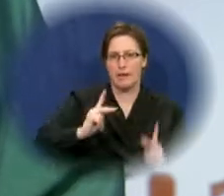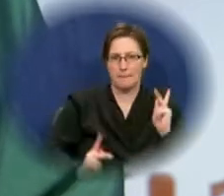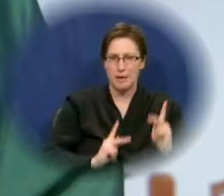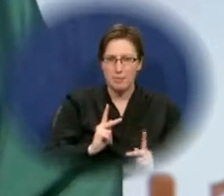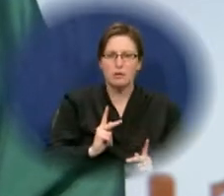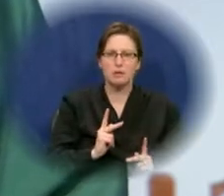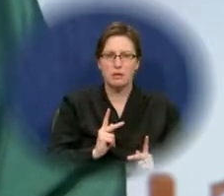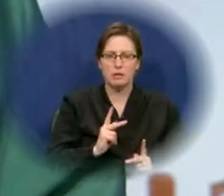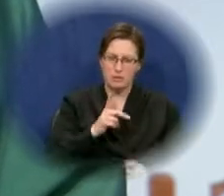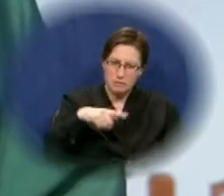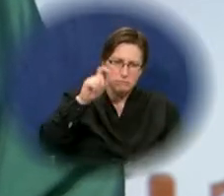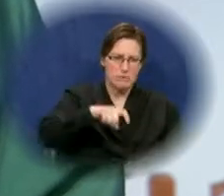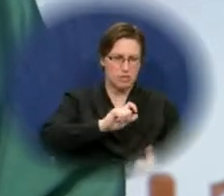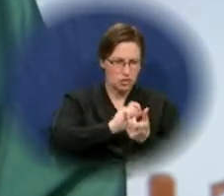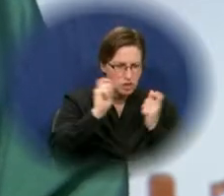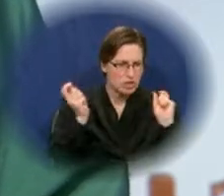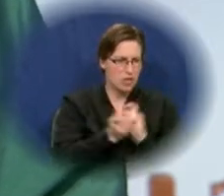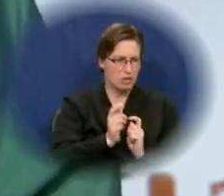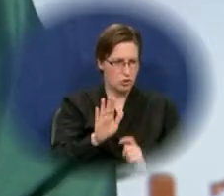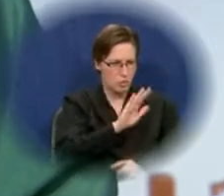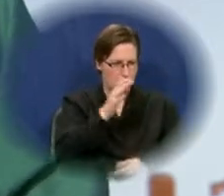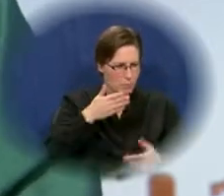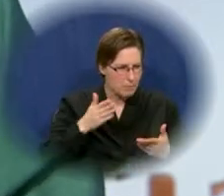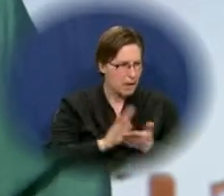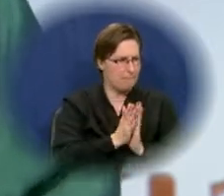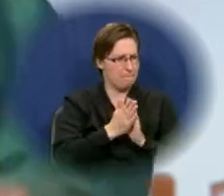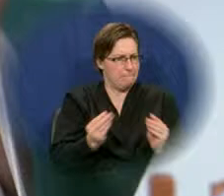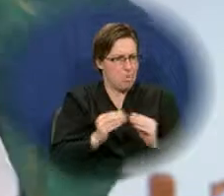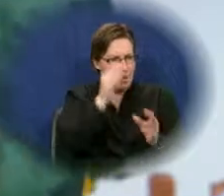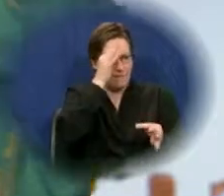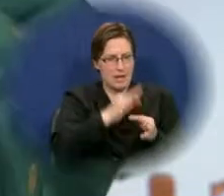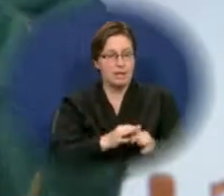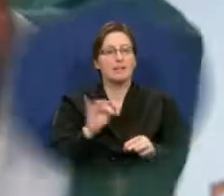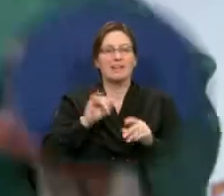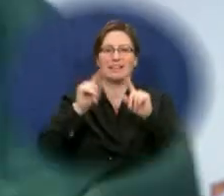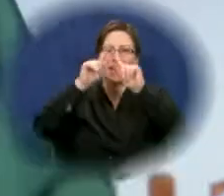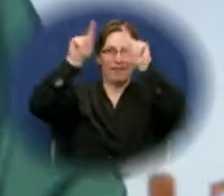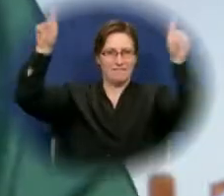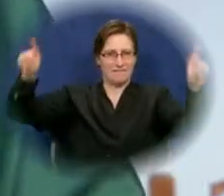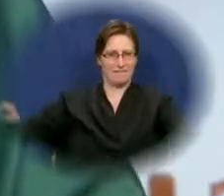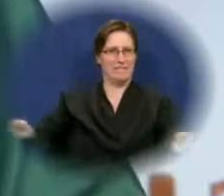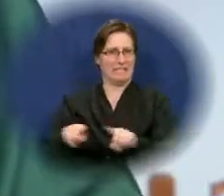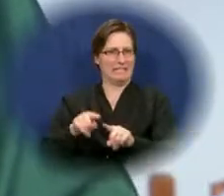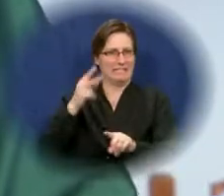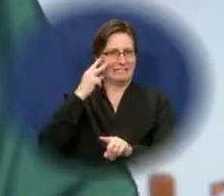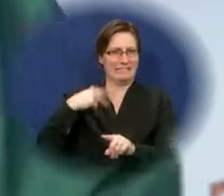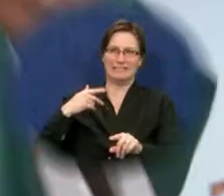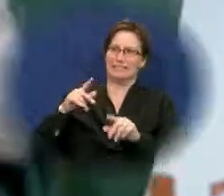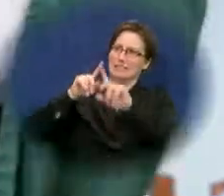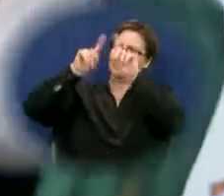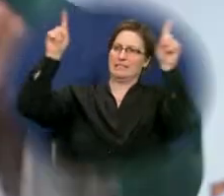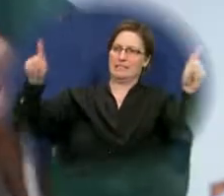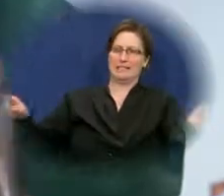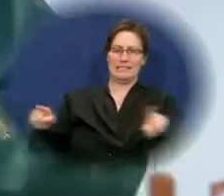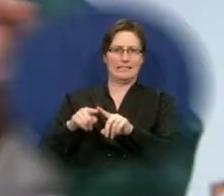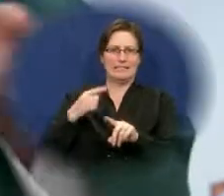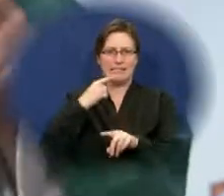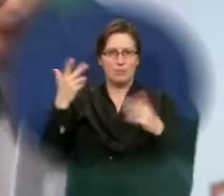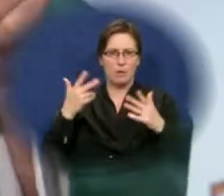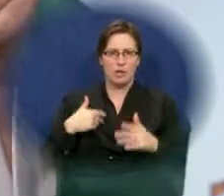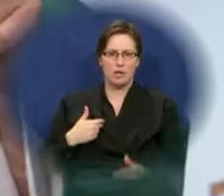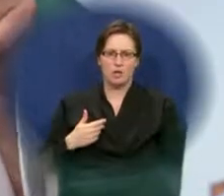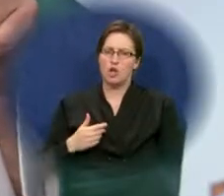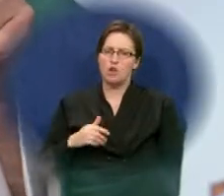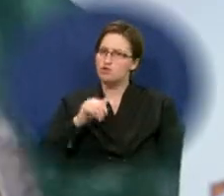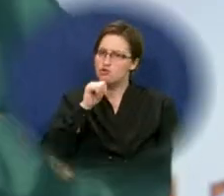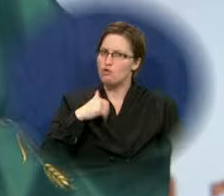to change their ways, to become faithful. It almost reminds me of that billboard maybe we've seen sometimes, a billboard that says, "Don't make me